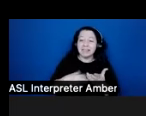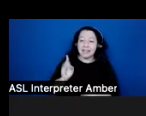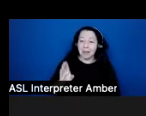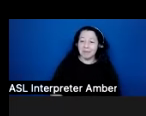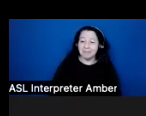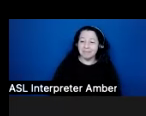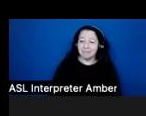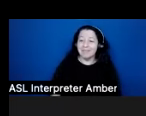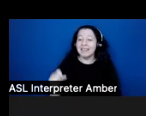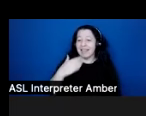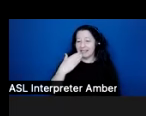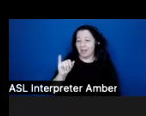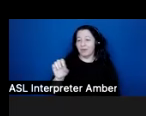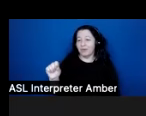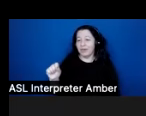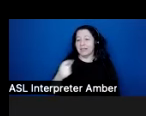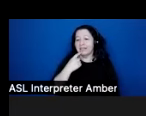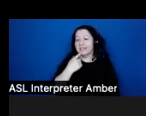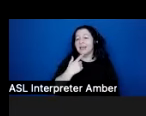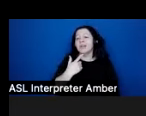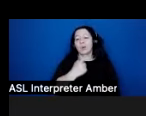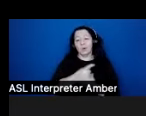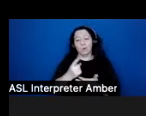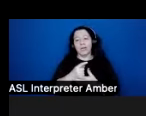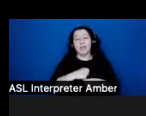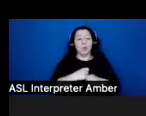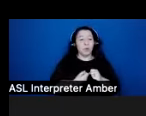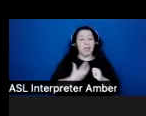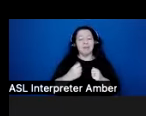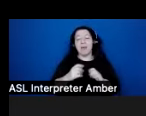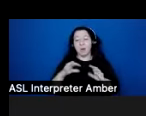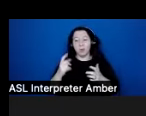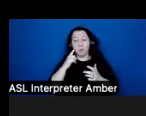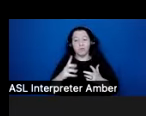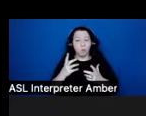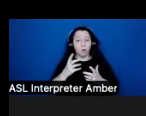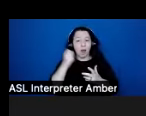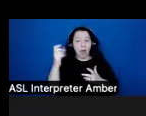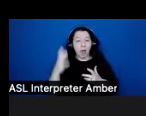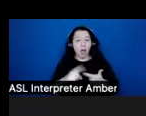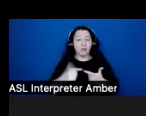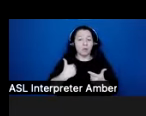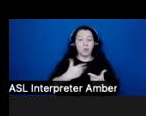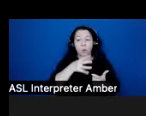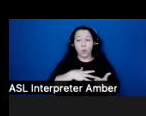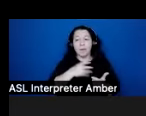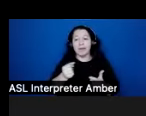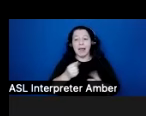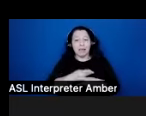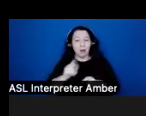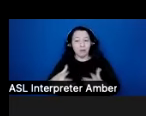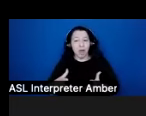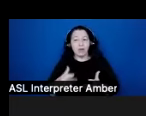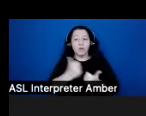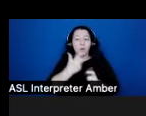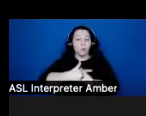Yes, thank you, Jess, for saying that. Weekly grief and groups for elders, youth, women, caregivers with quarterly talking circles. Thank